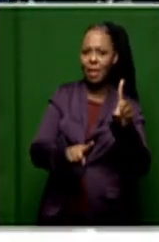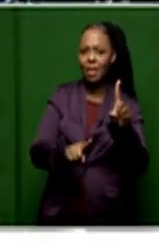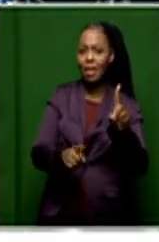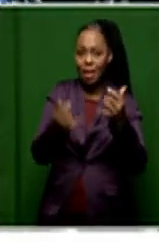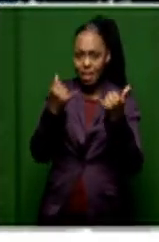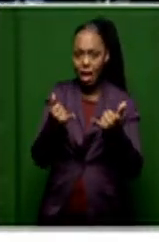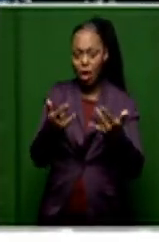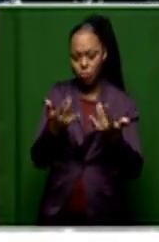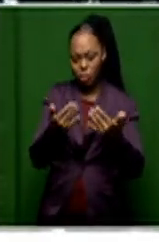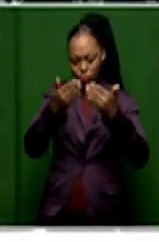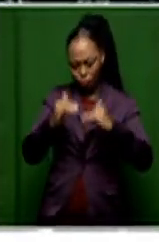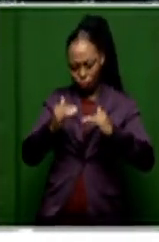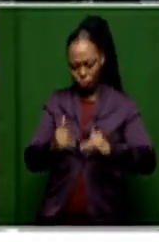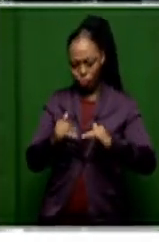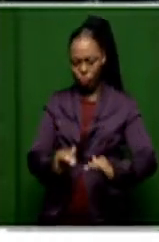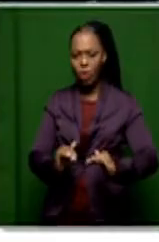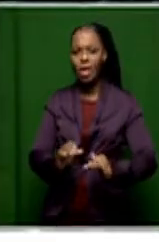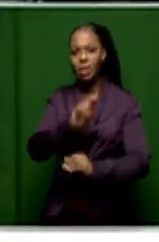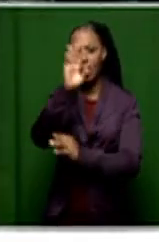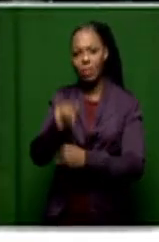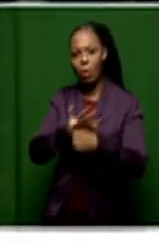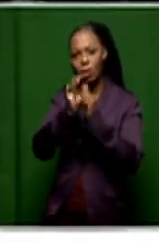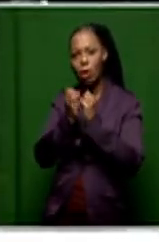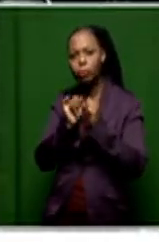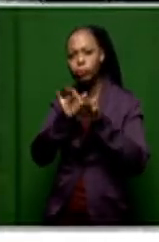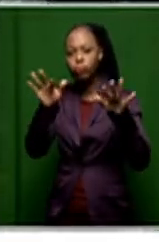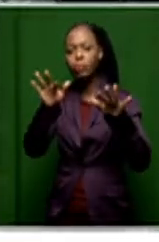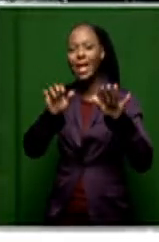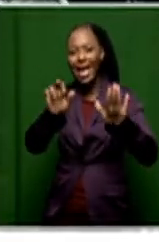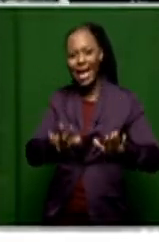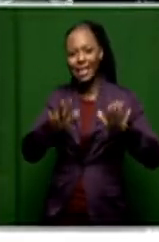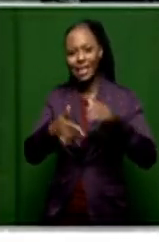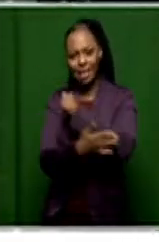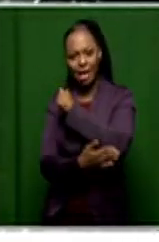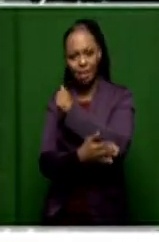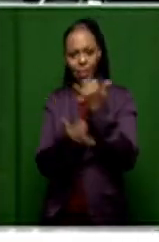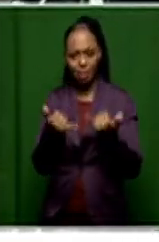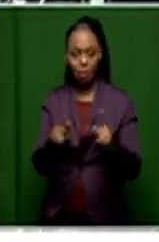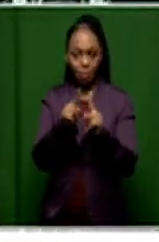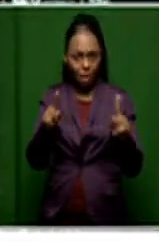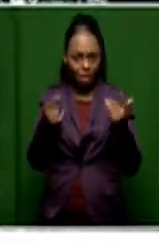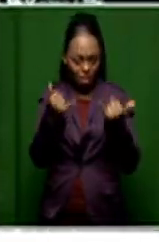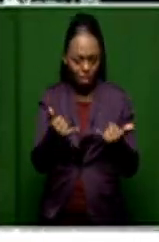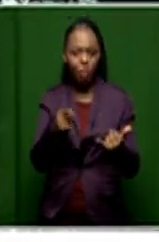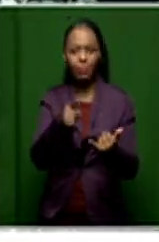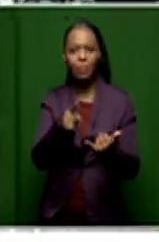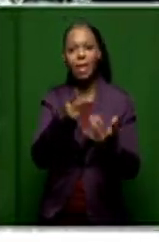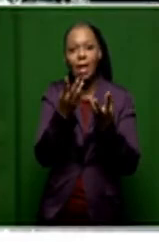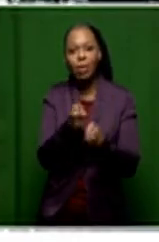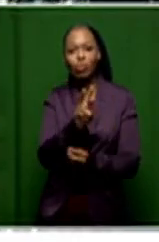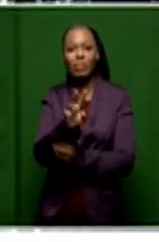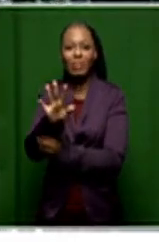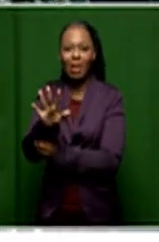18th. But, even then, we have to see that in relation to the fact that we have the